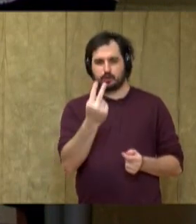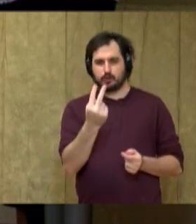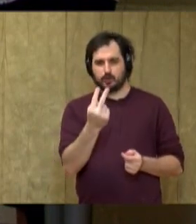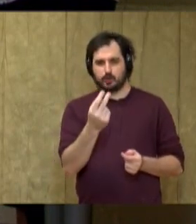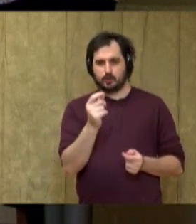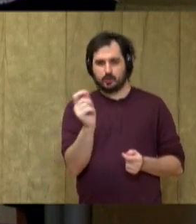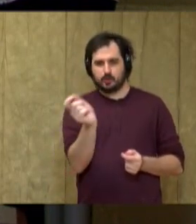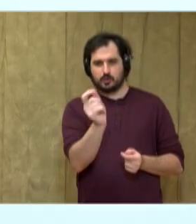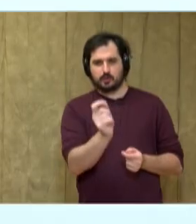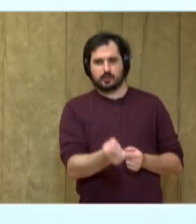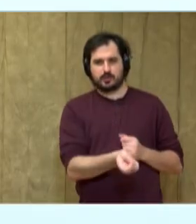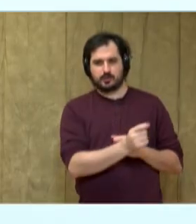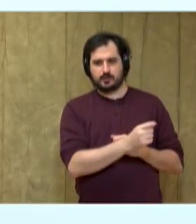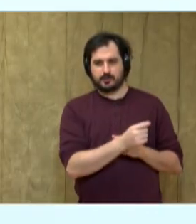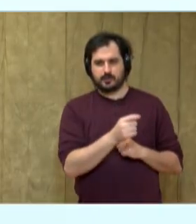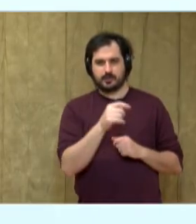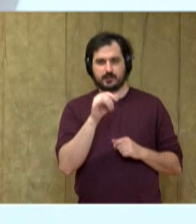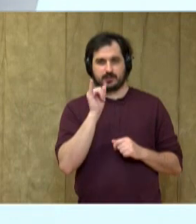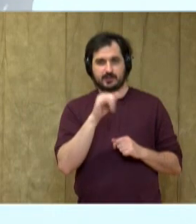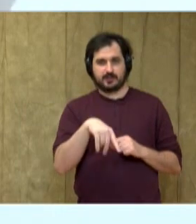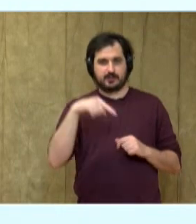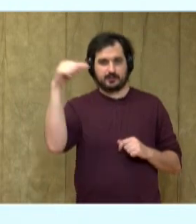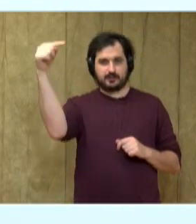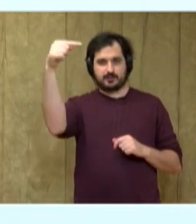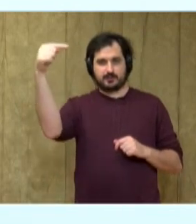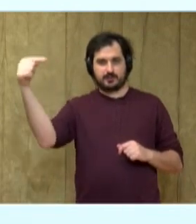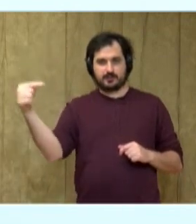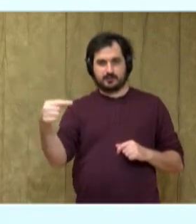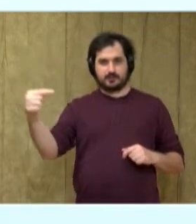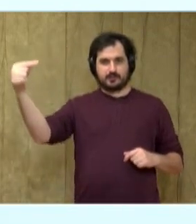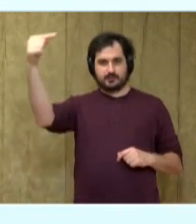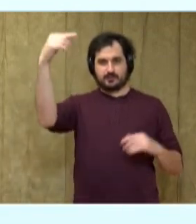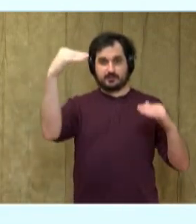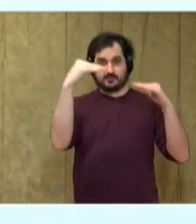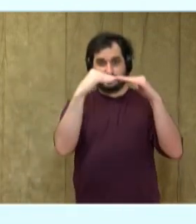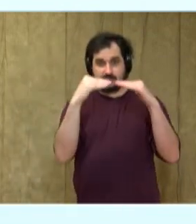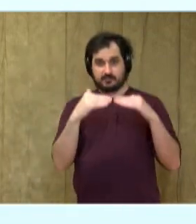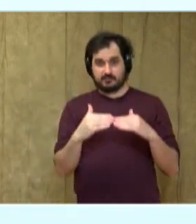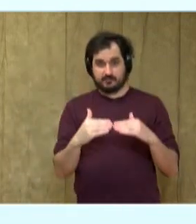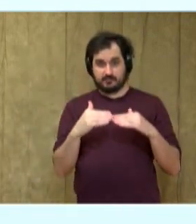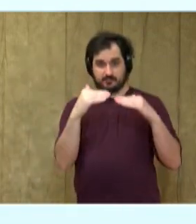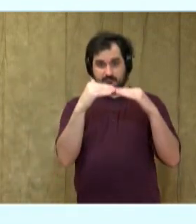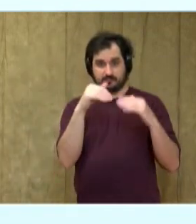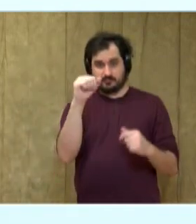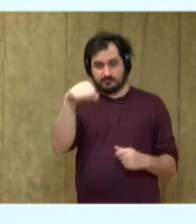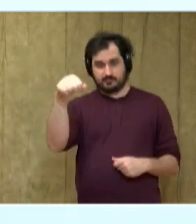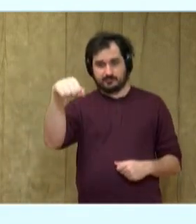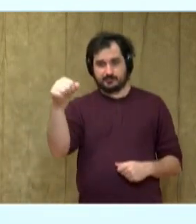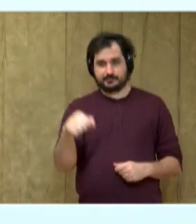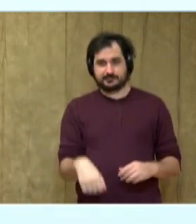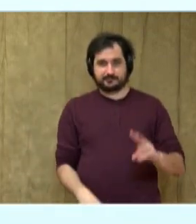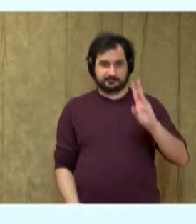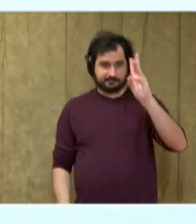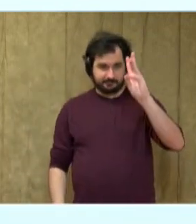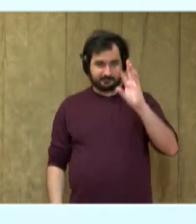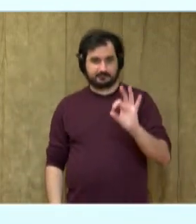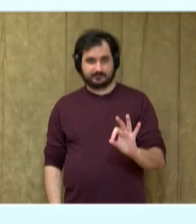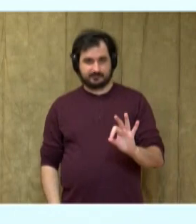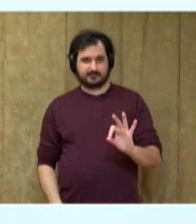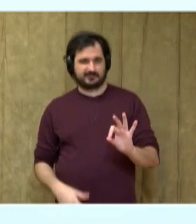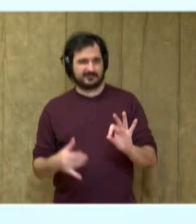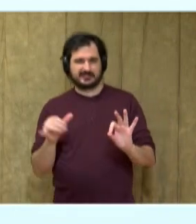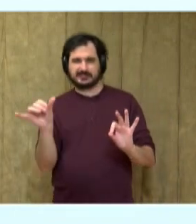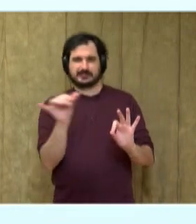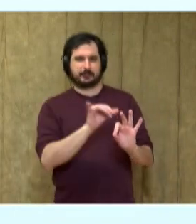3 sections, are those equivalent? Yeah, so 6/9 is the